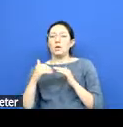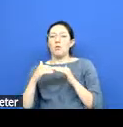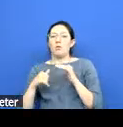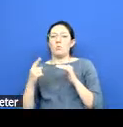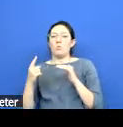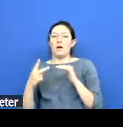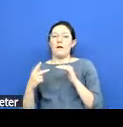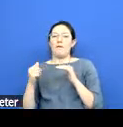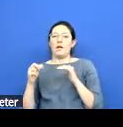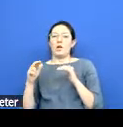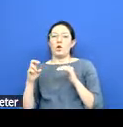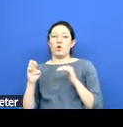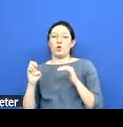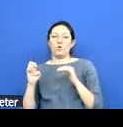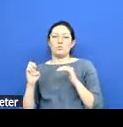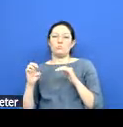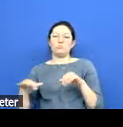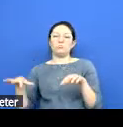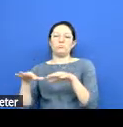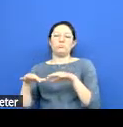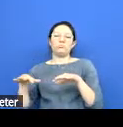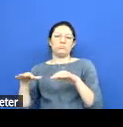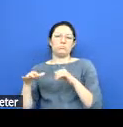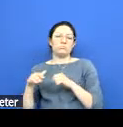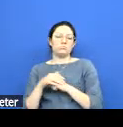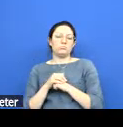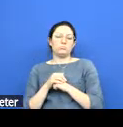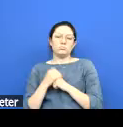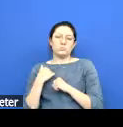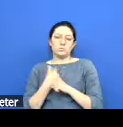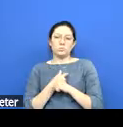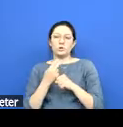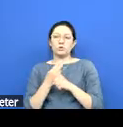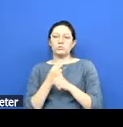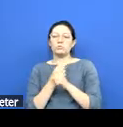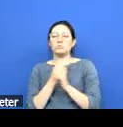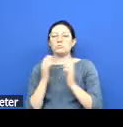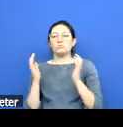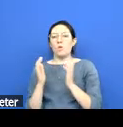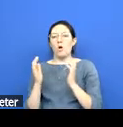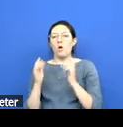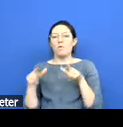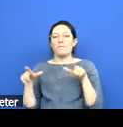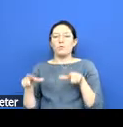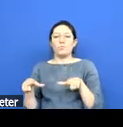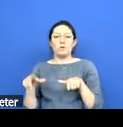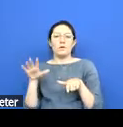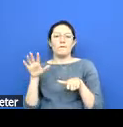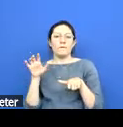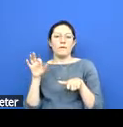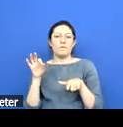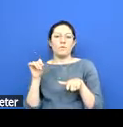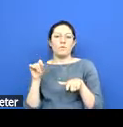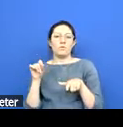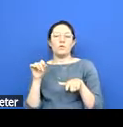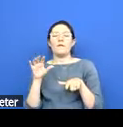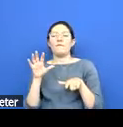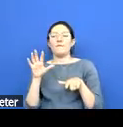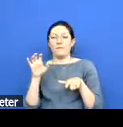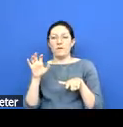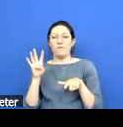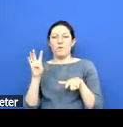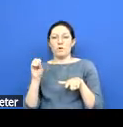acre. We use a small footprint. It's a 540 square foot